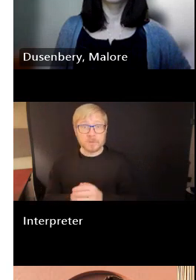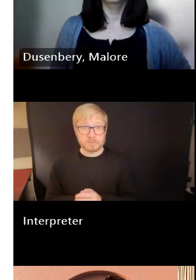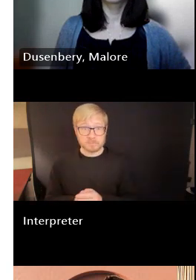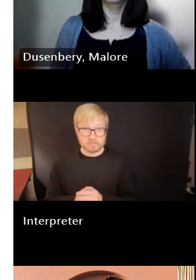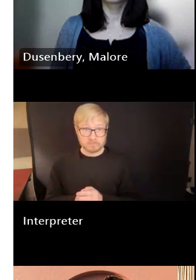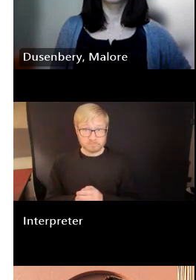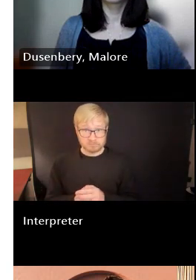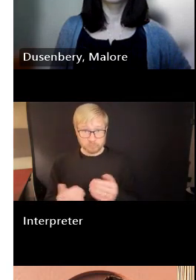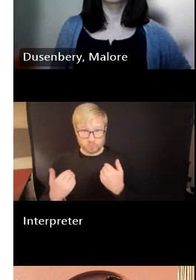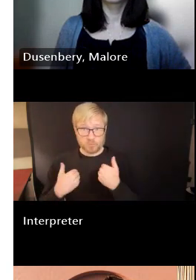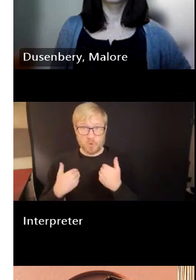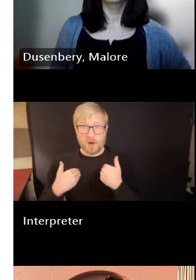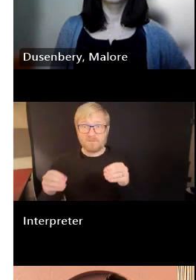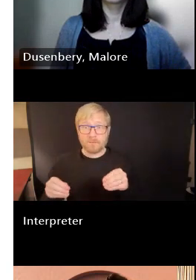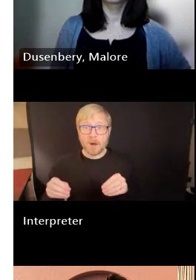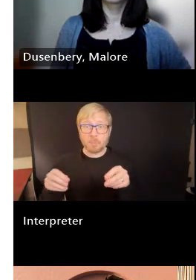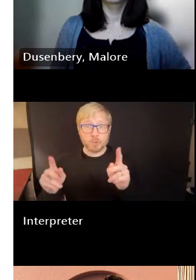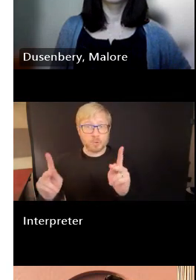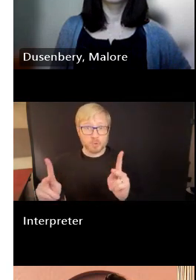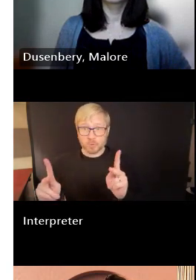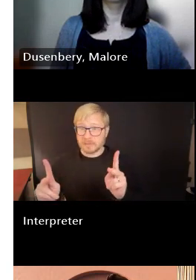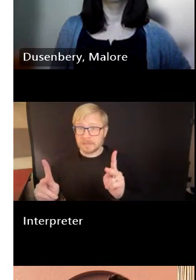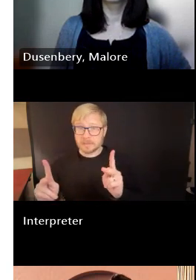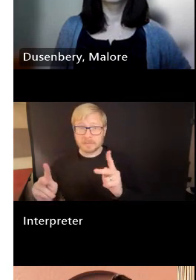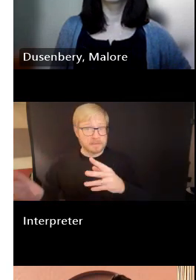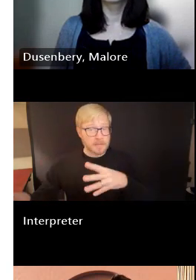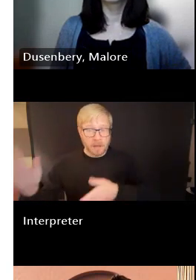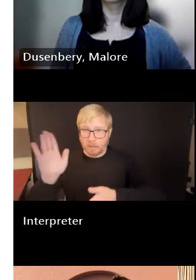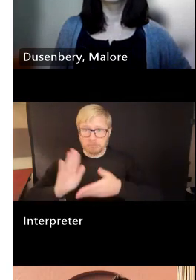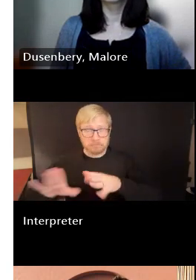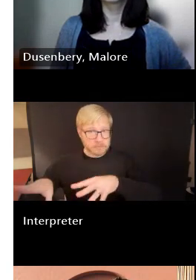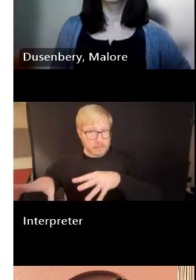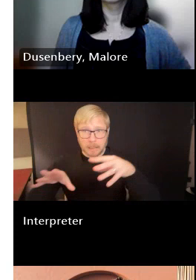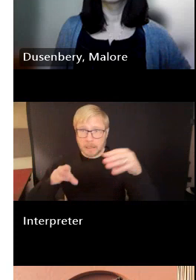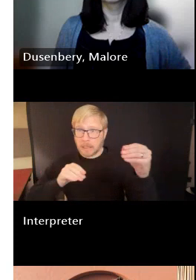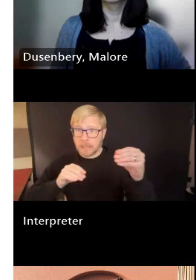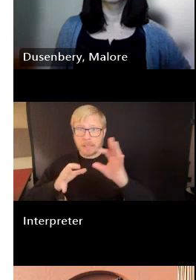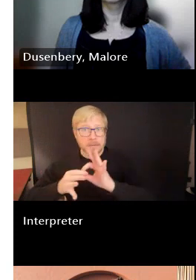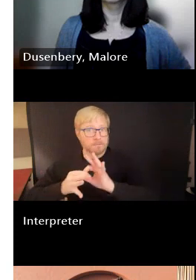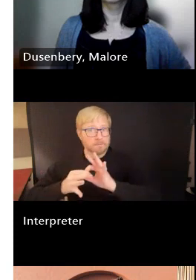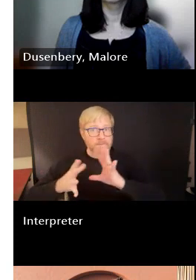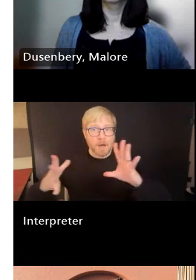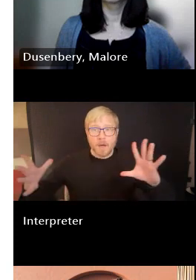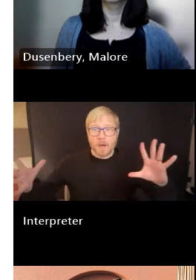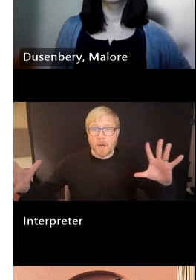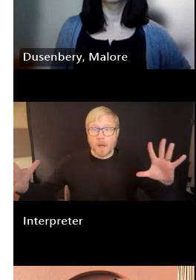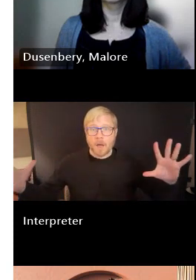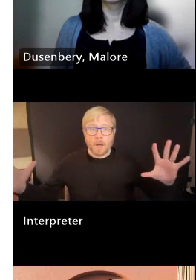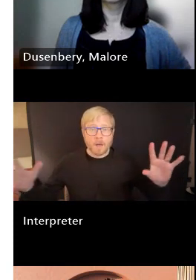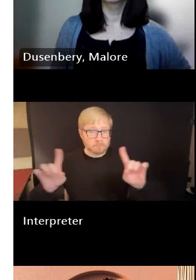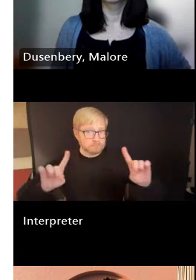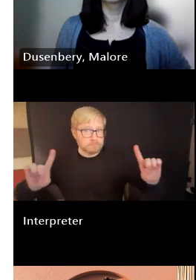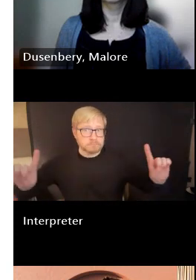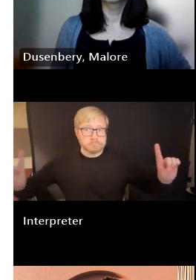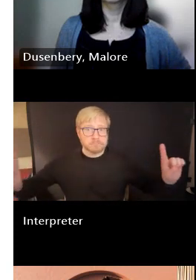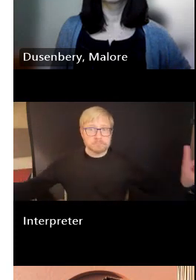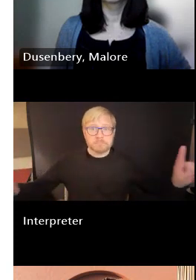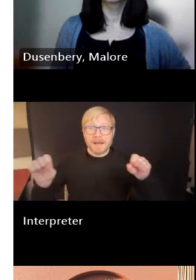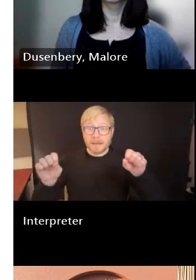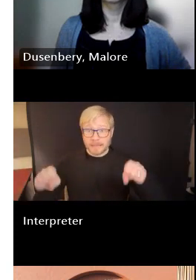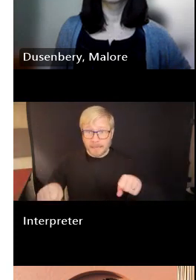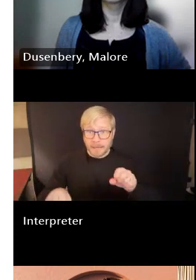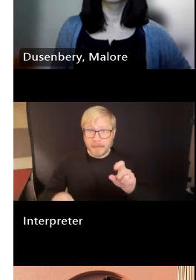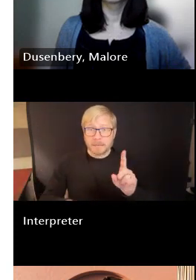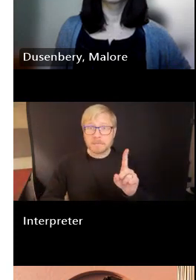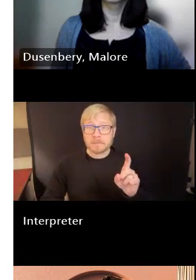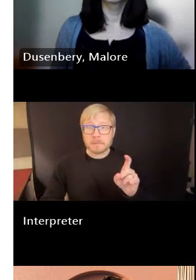live a totally separate life and just literally just completely move on? Are you, is this something that happened a